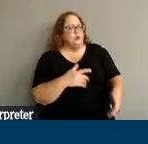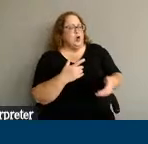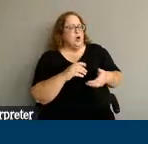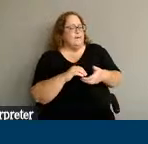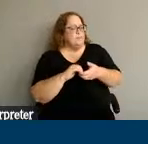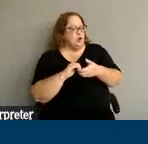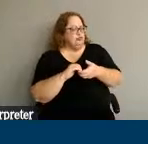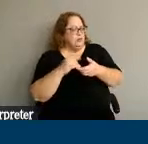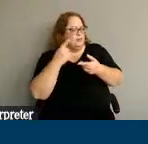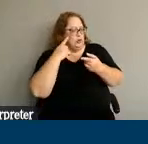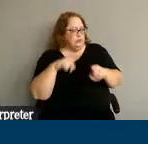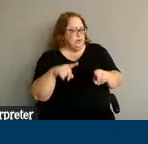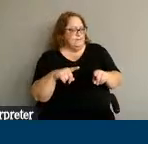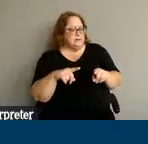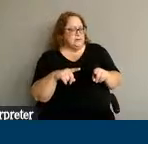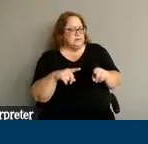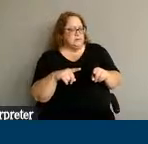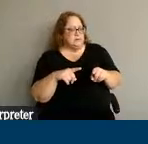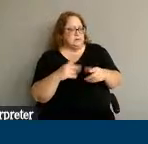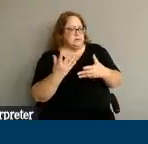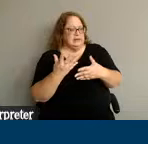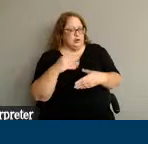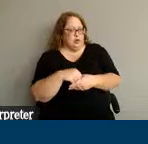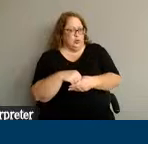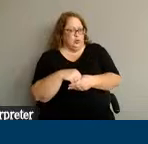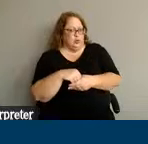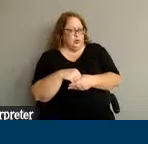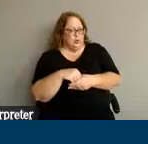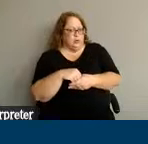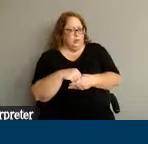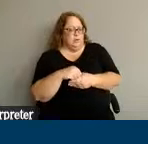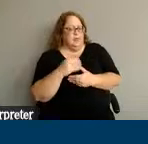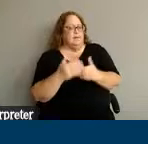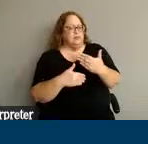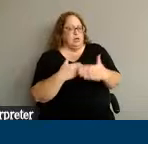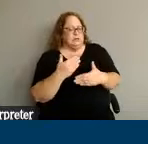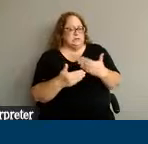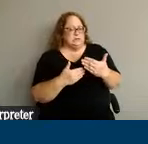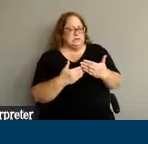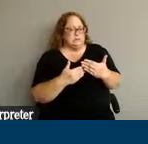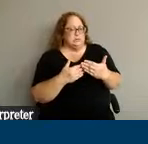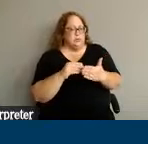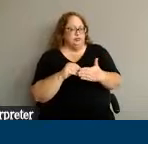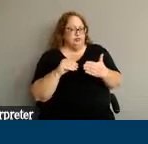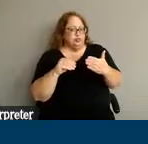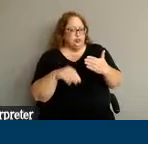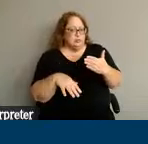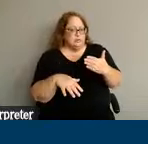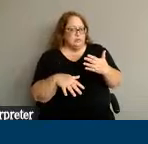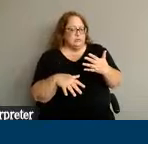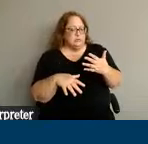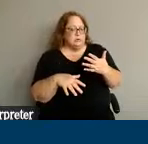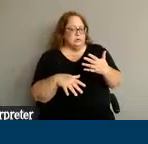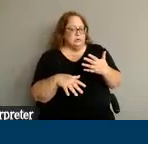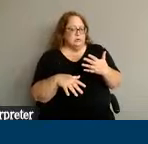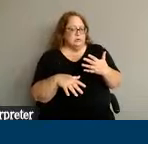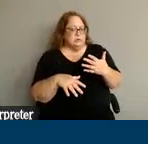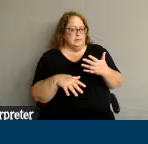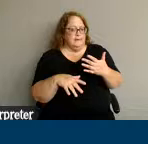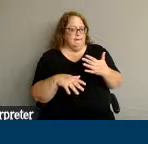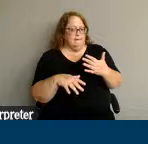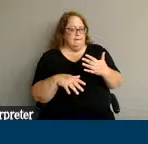agreements encapsulate or somehow include the process by which students are transferred